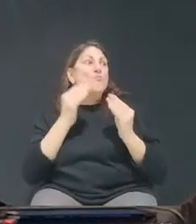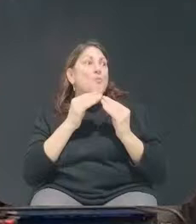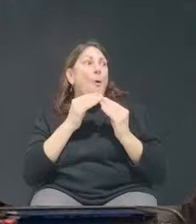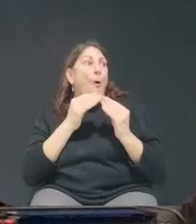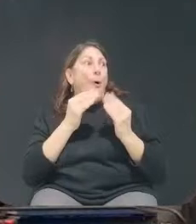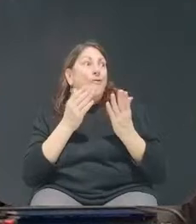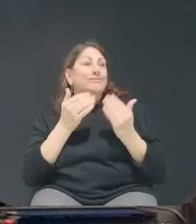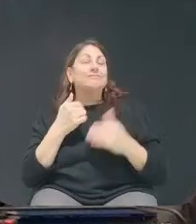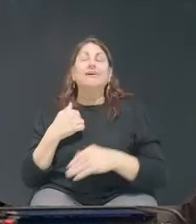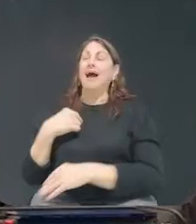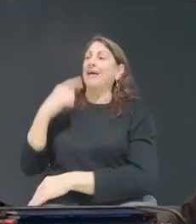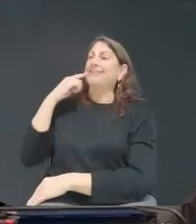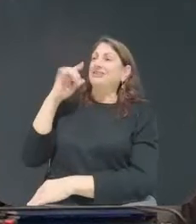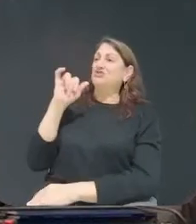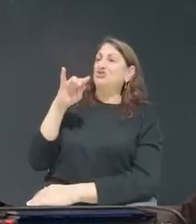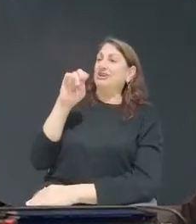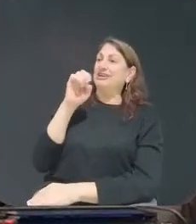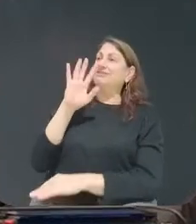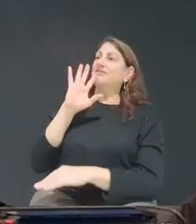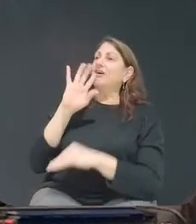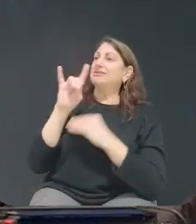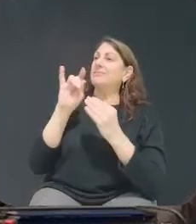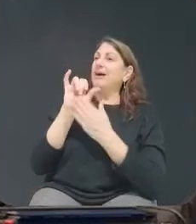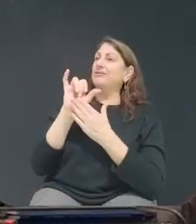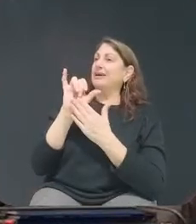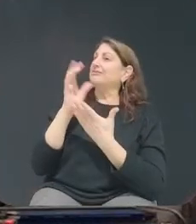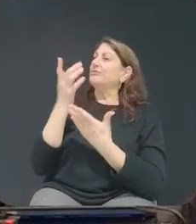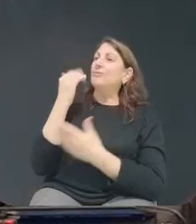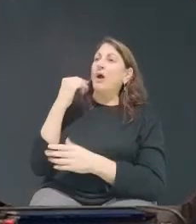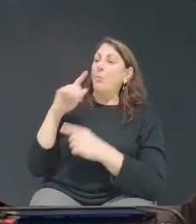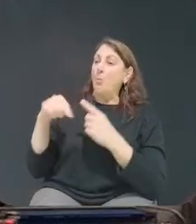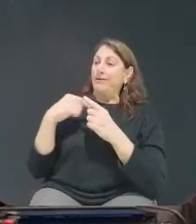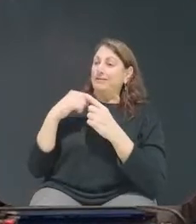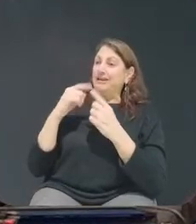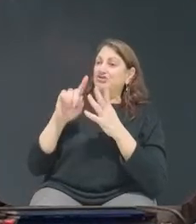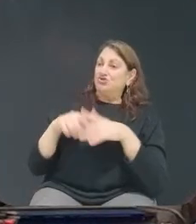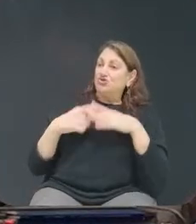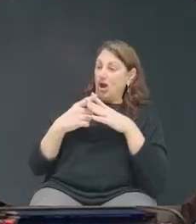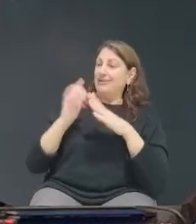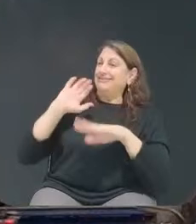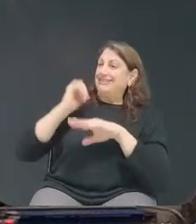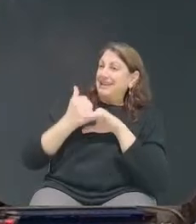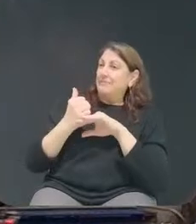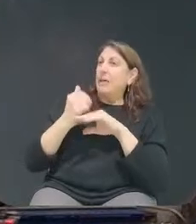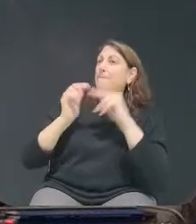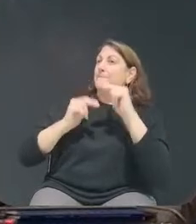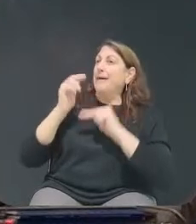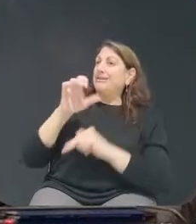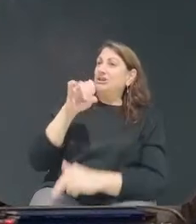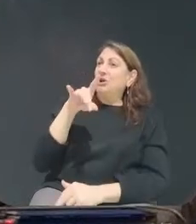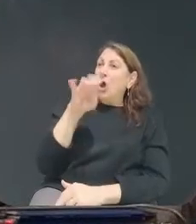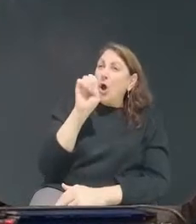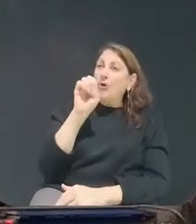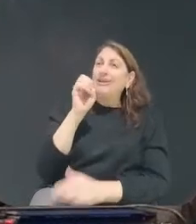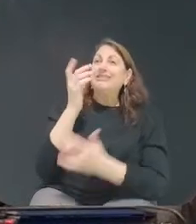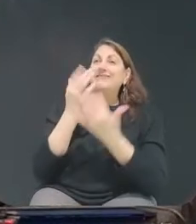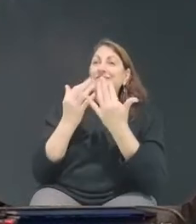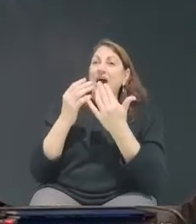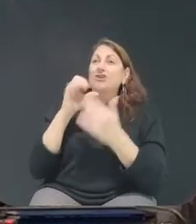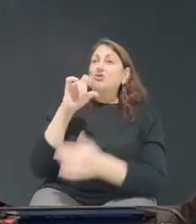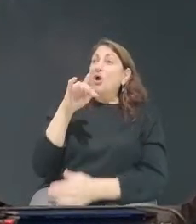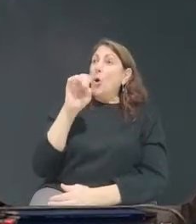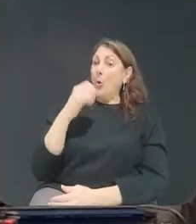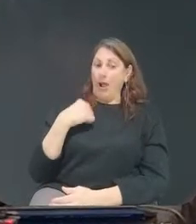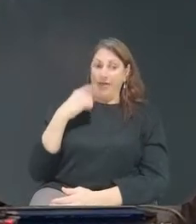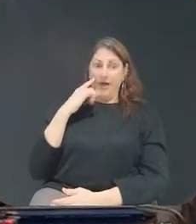I think Jeanie touched on when the building codes came into existence and the fire codes. I think I found that